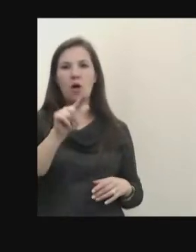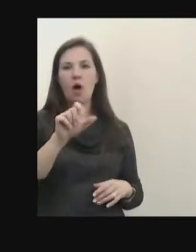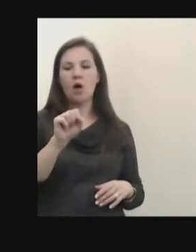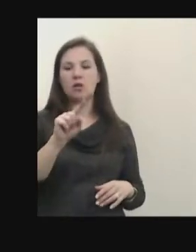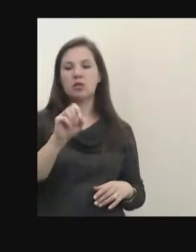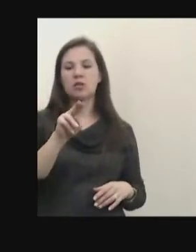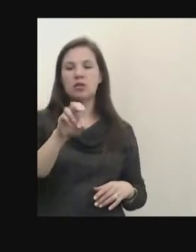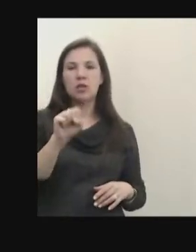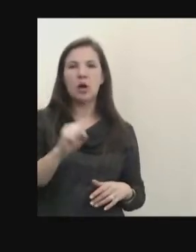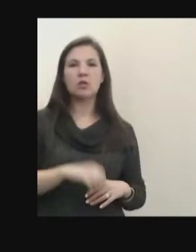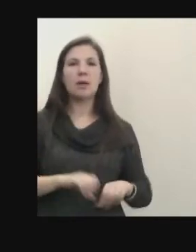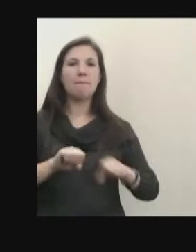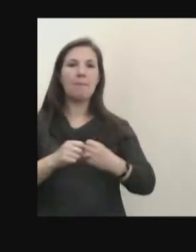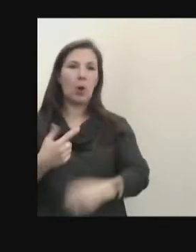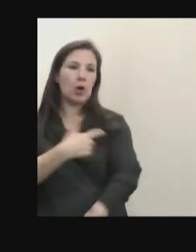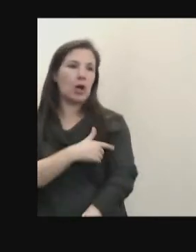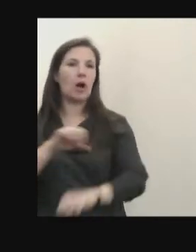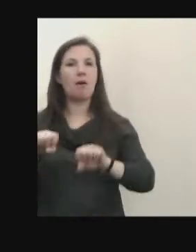broken arm, broken leg.